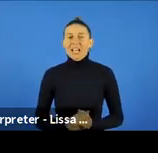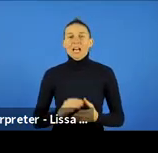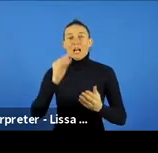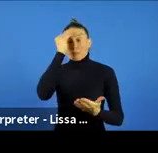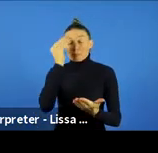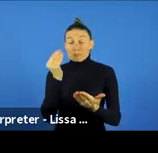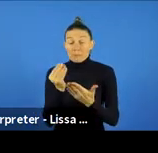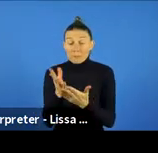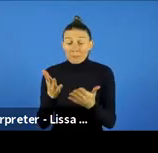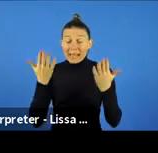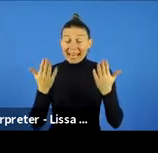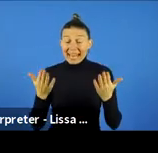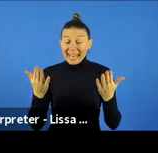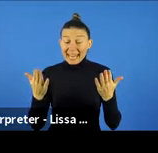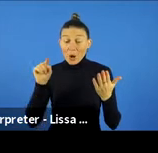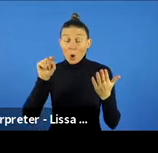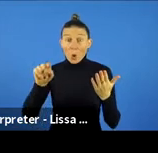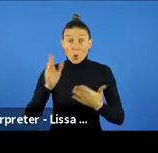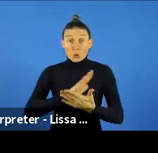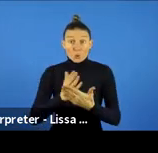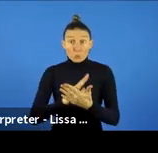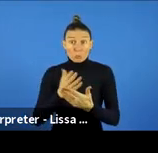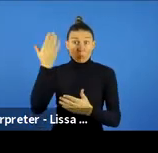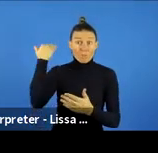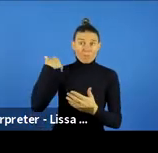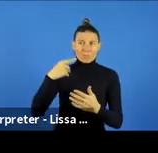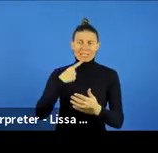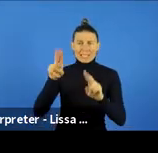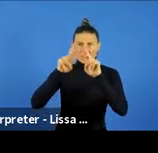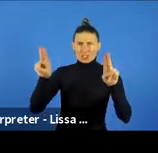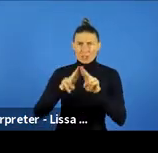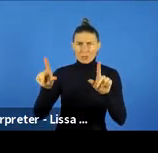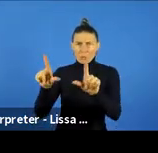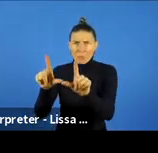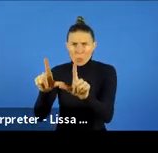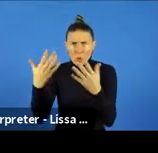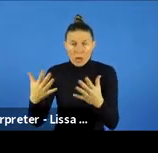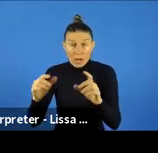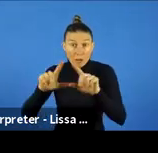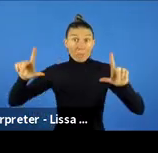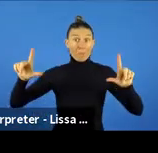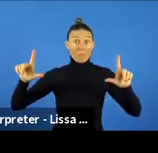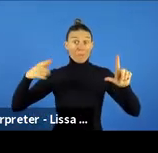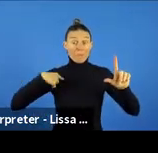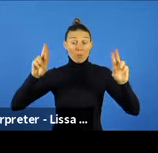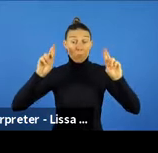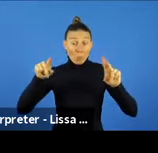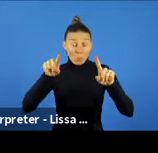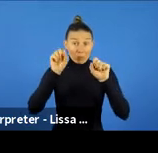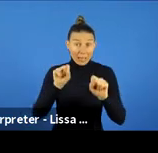interpreters get smaller. So I hope now it's fixed and hopefully our attendees can following this in a better